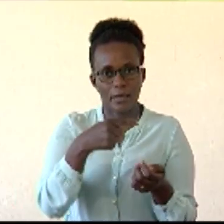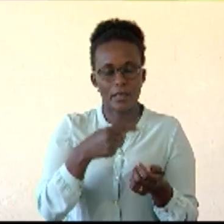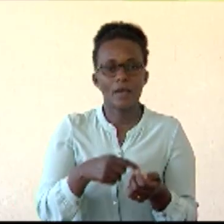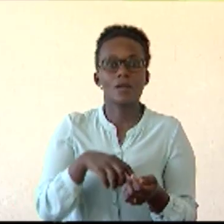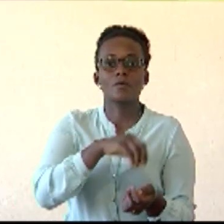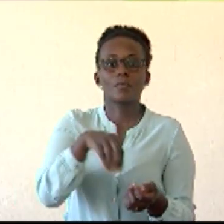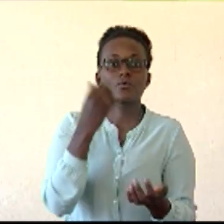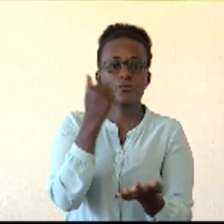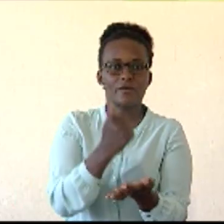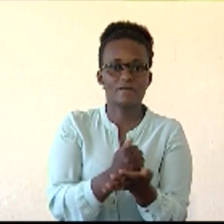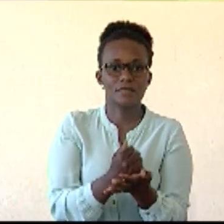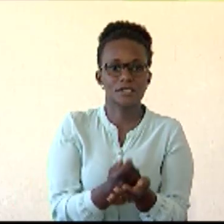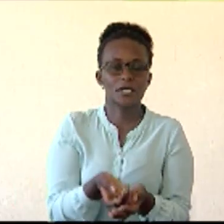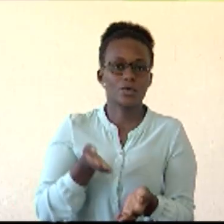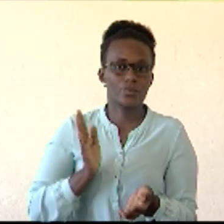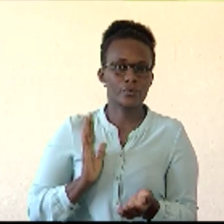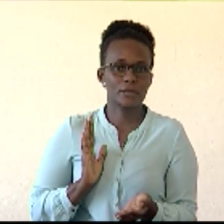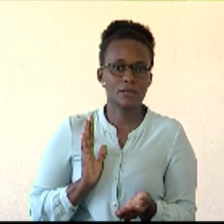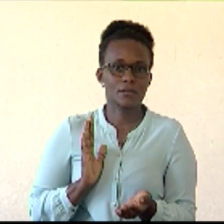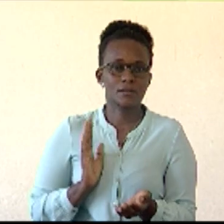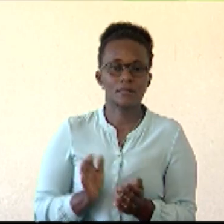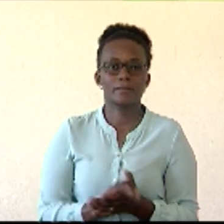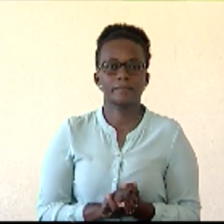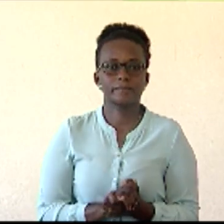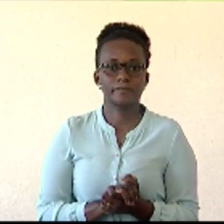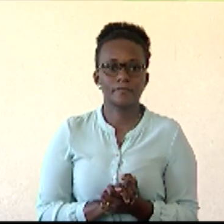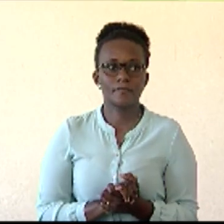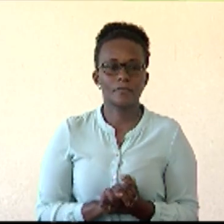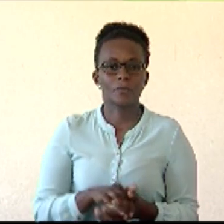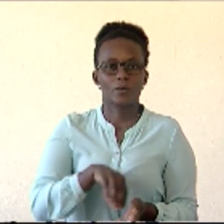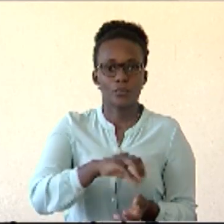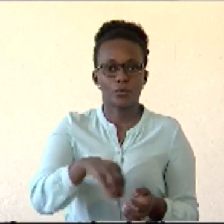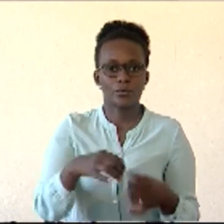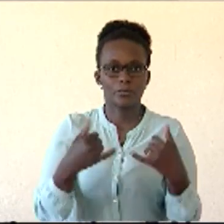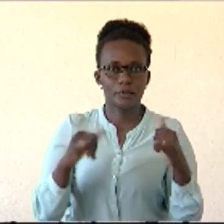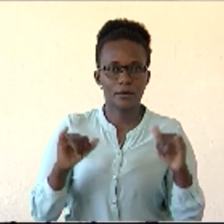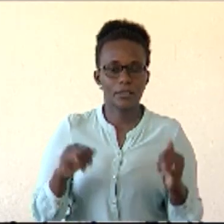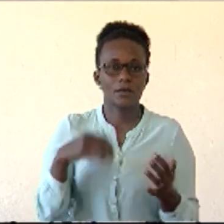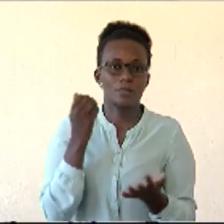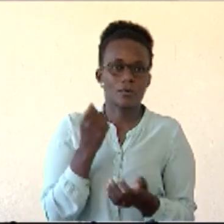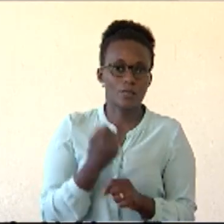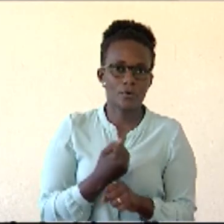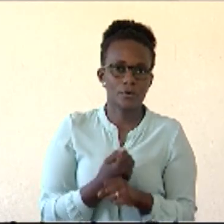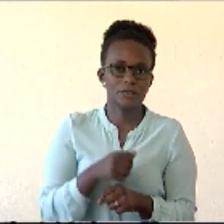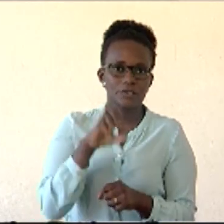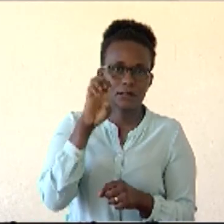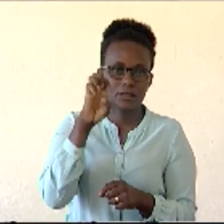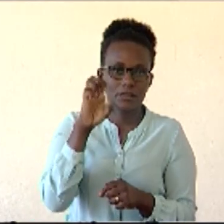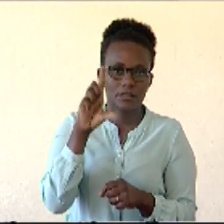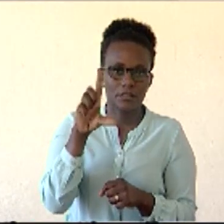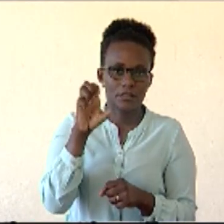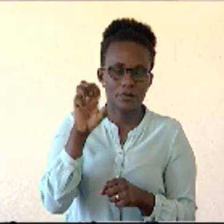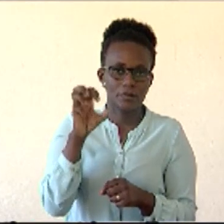different amount. They are valued differently in terms of money. Gold is more